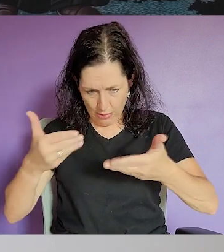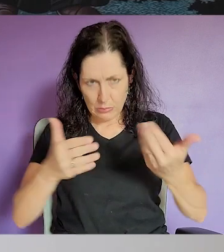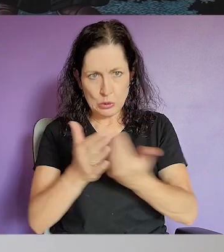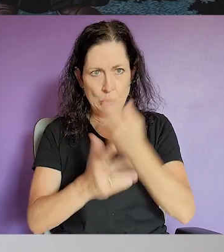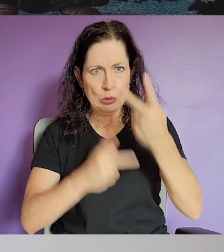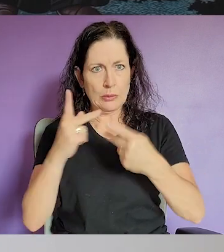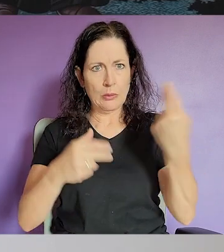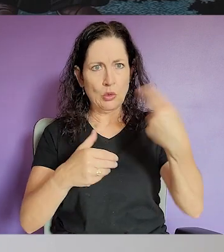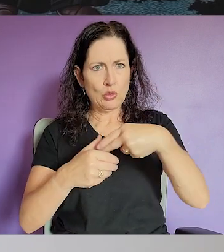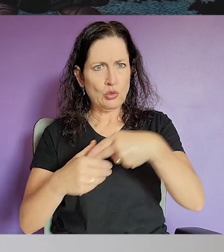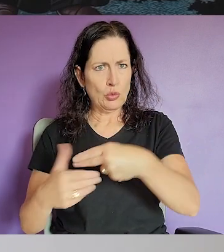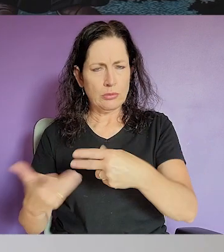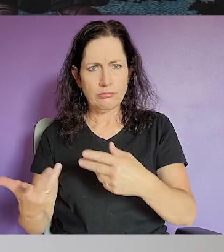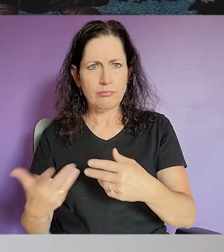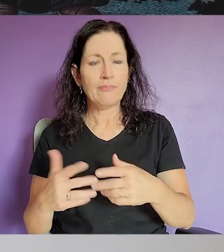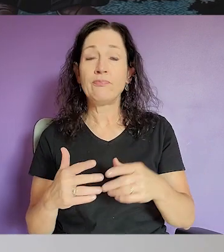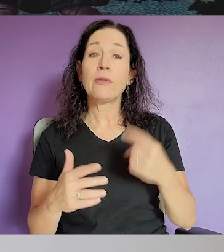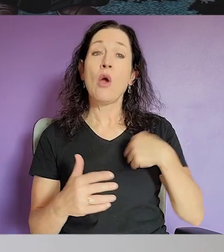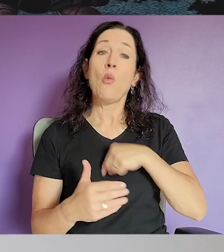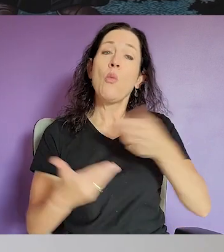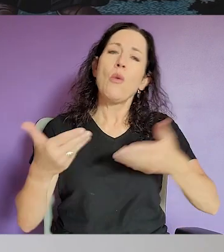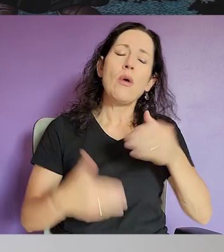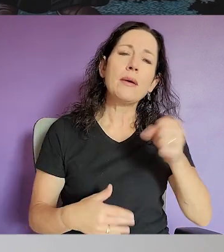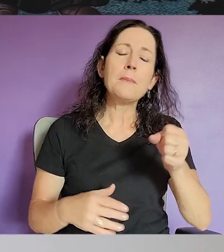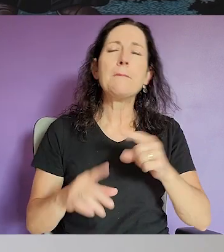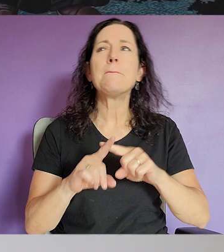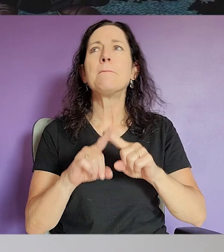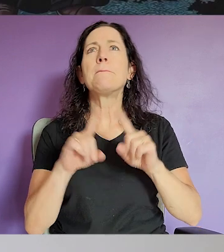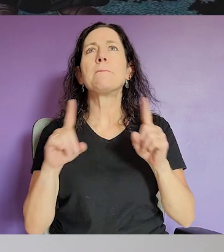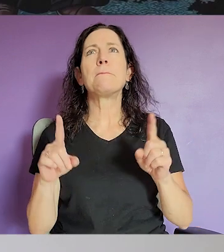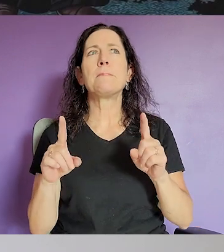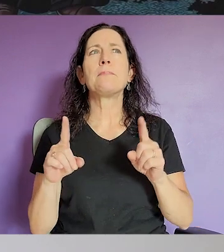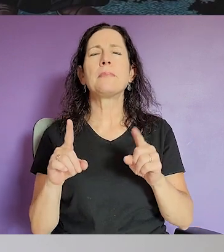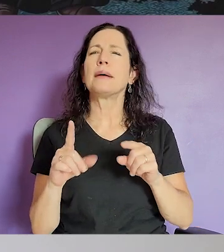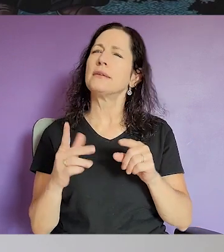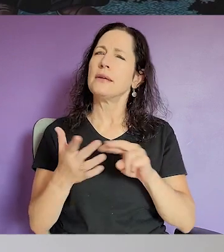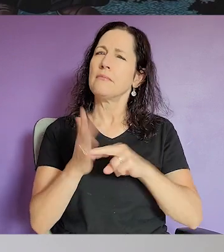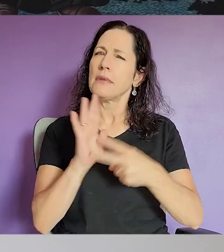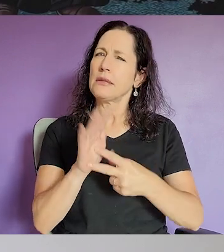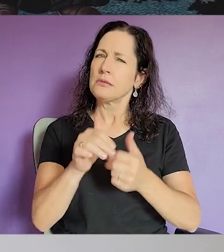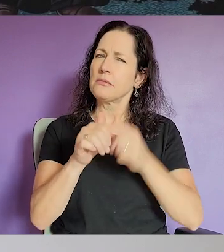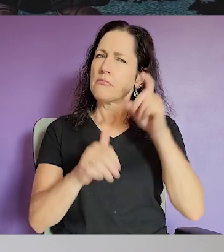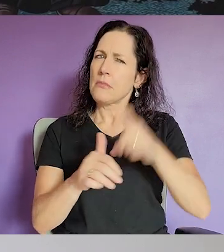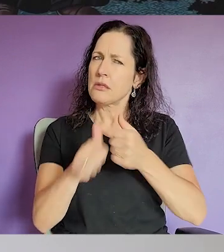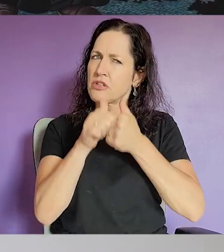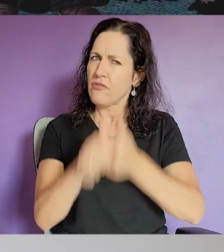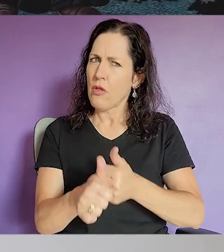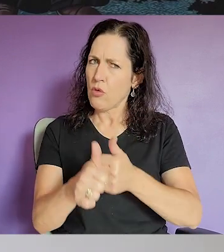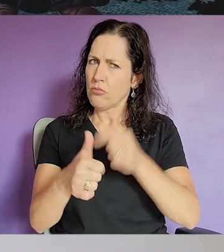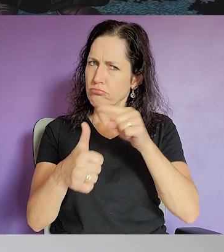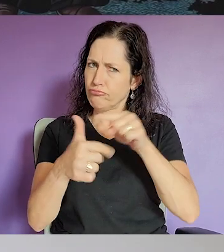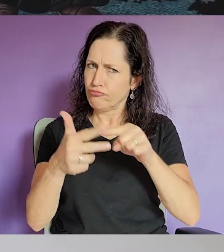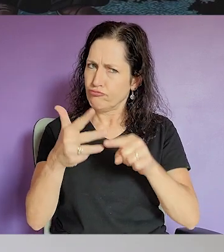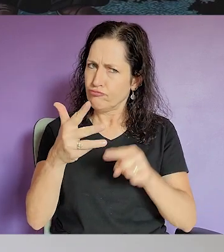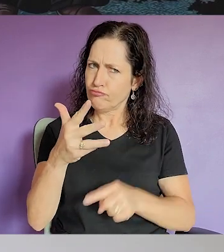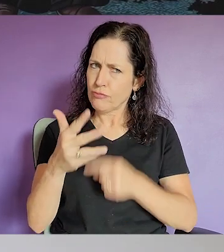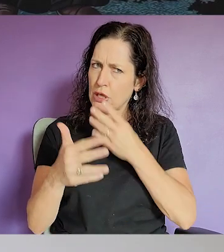And we welcome them, of course, but they have to observe our Jewish